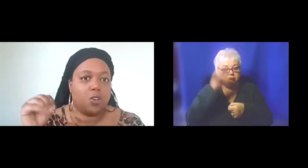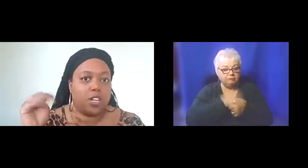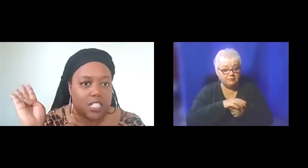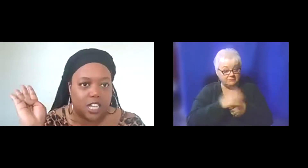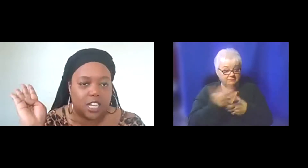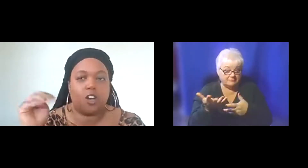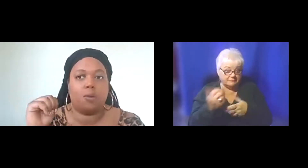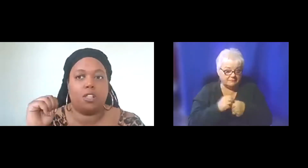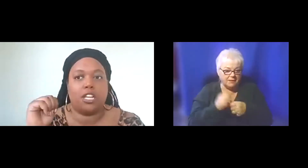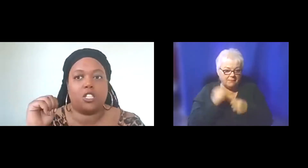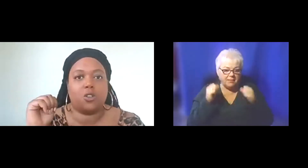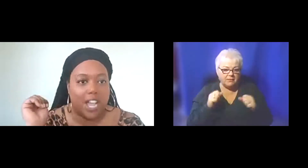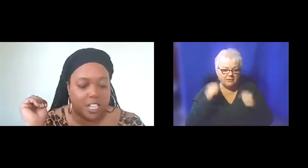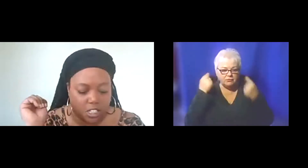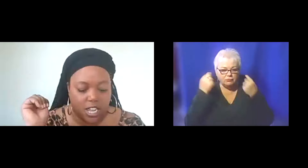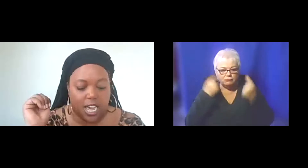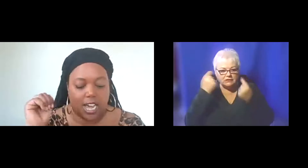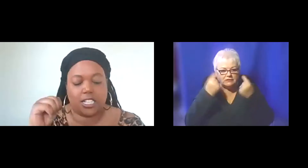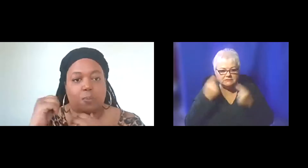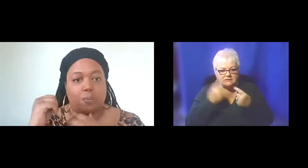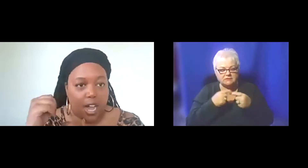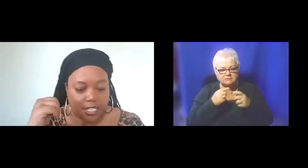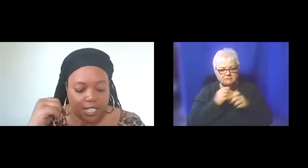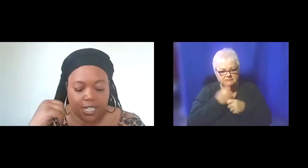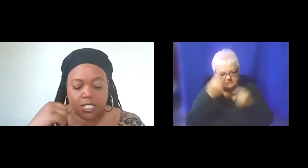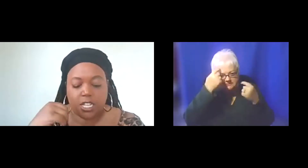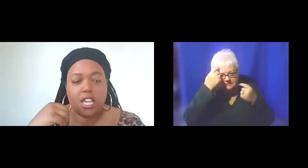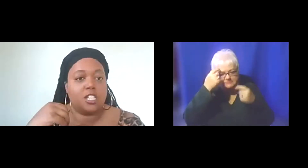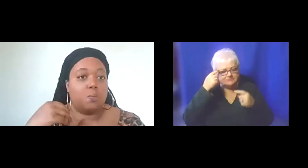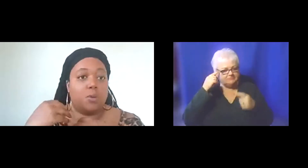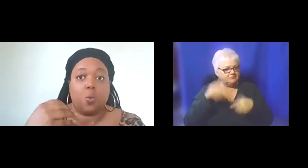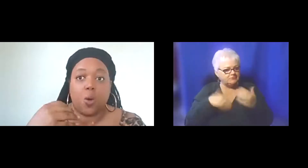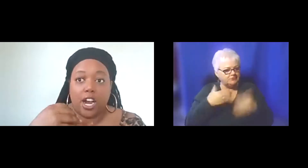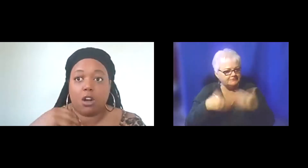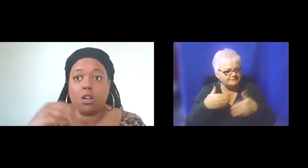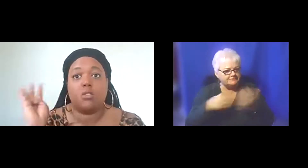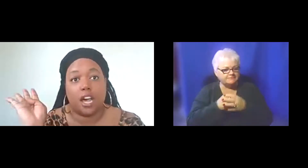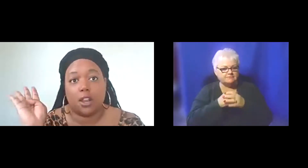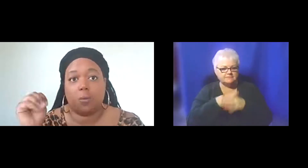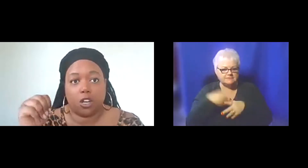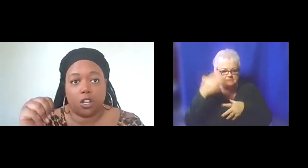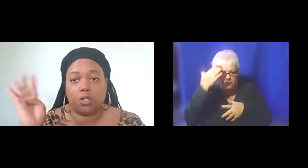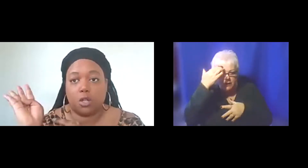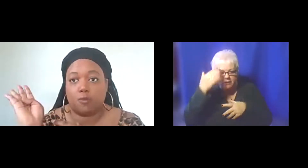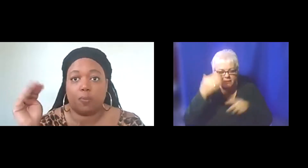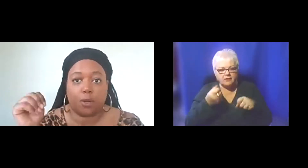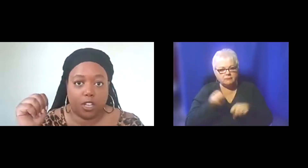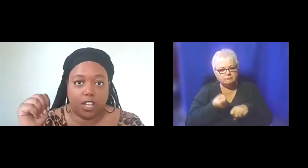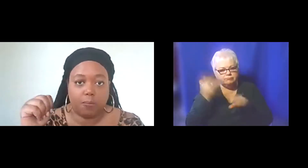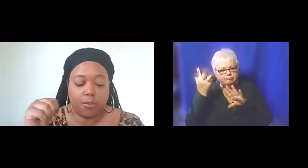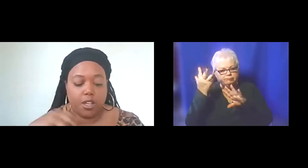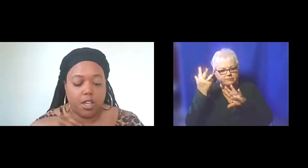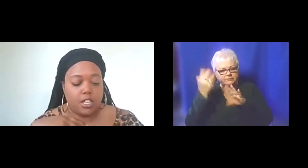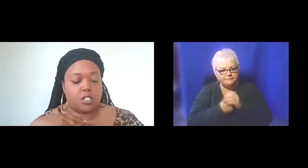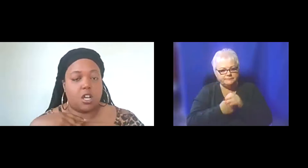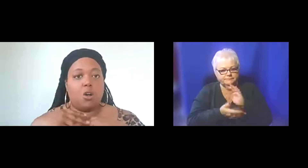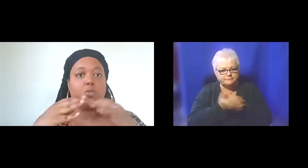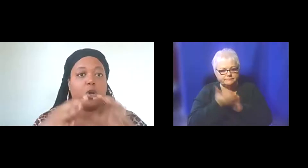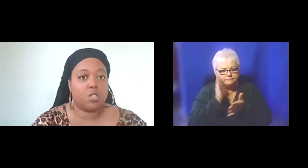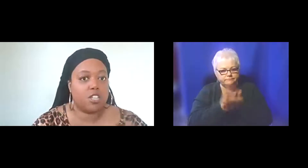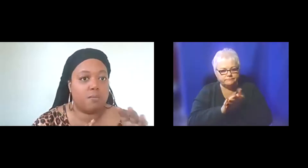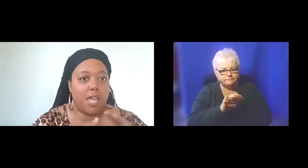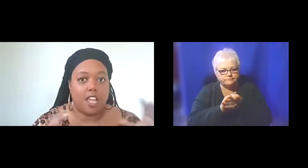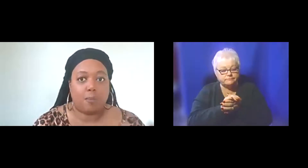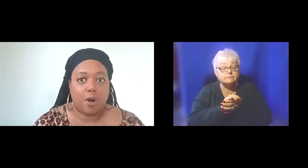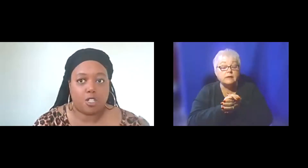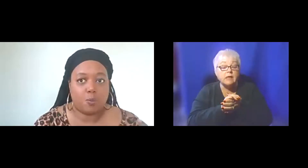ability to reason, your ability to rationalize, to process, to be aware goes out of the window. You sort of flip your lid. So